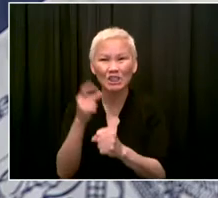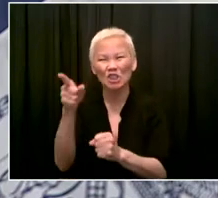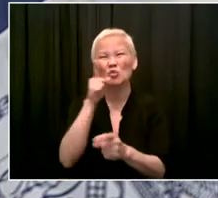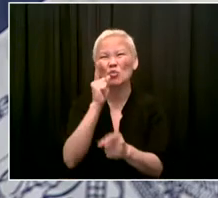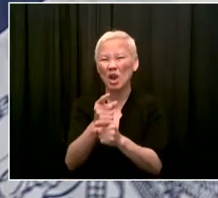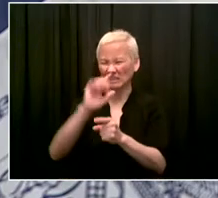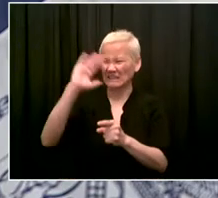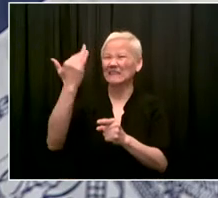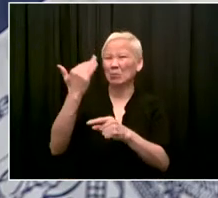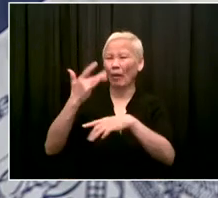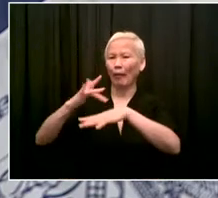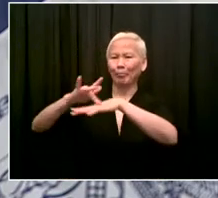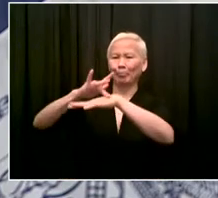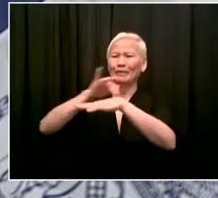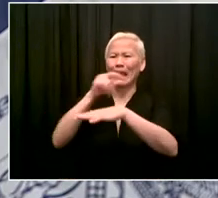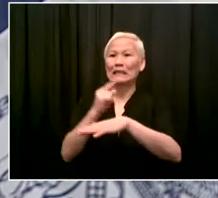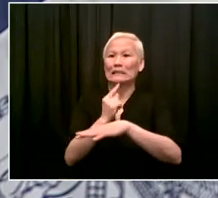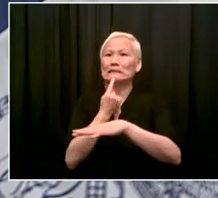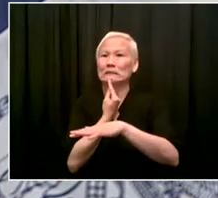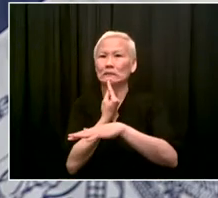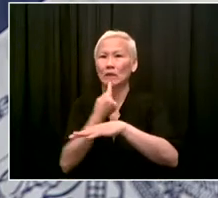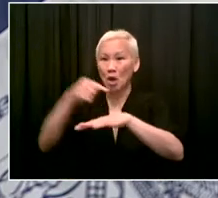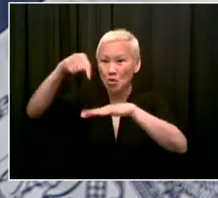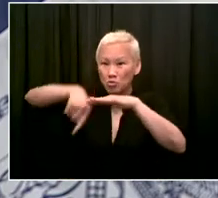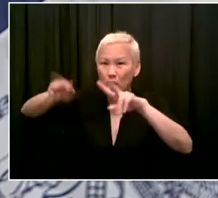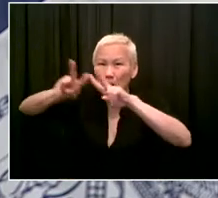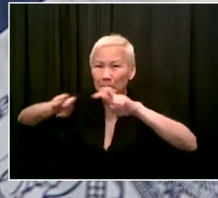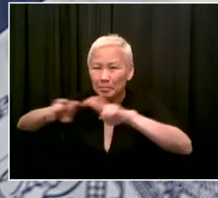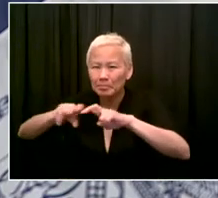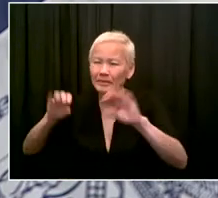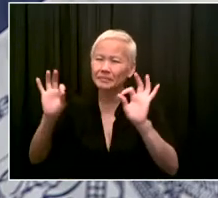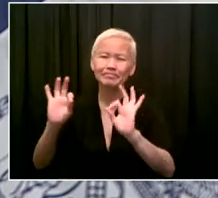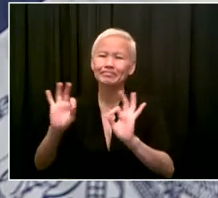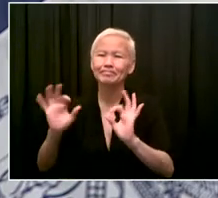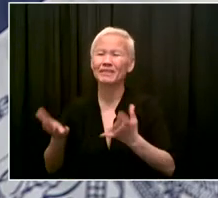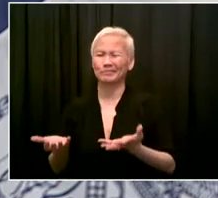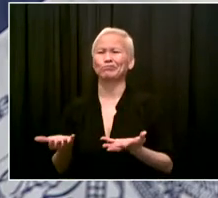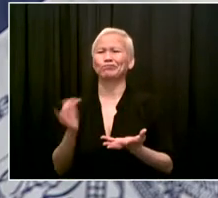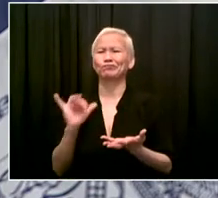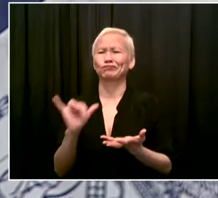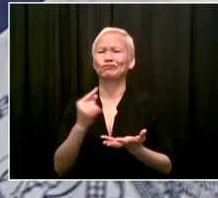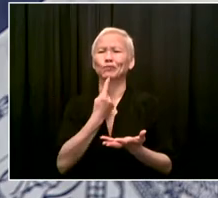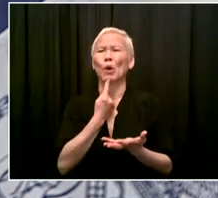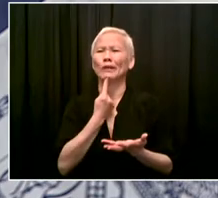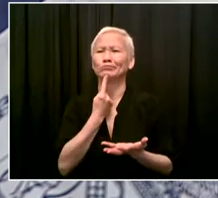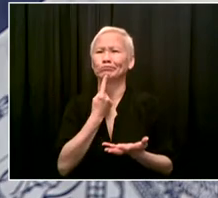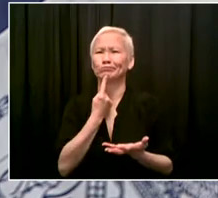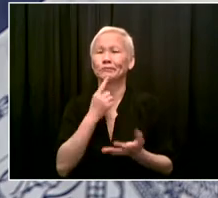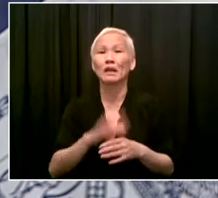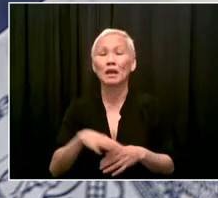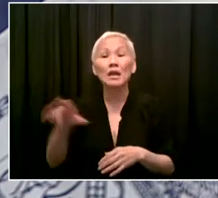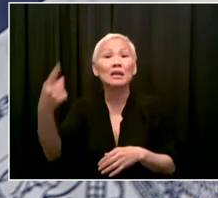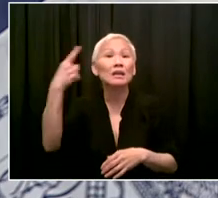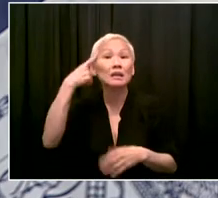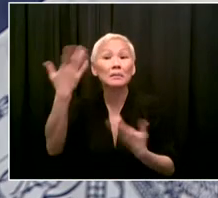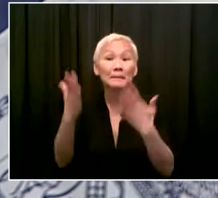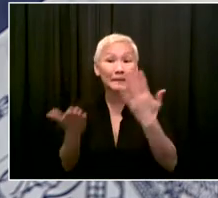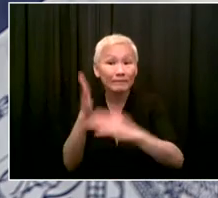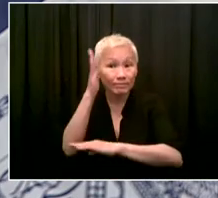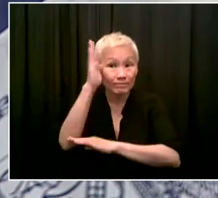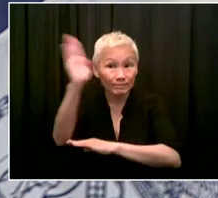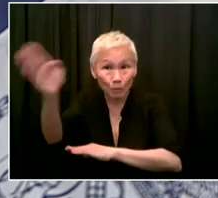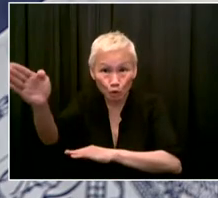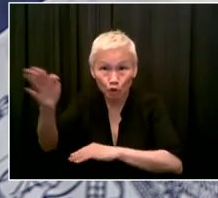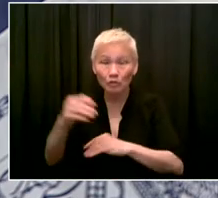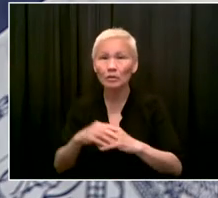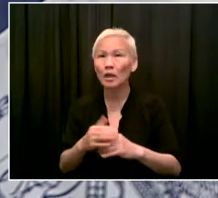And look, I think going forward, we want to make sure we have longer election cycles than we've ever had. We do want the media to